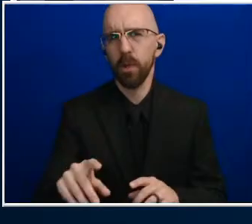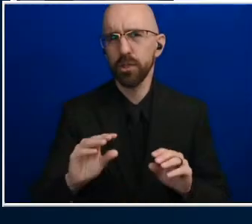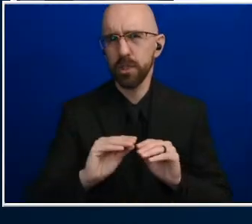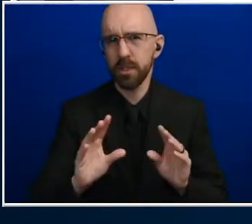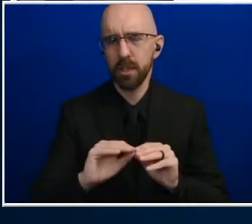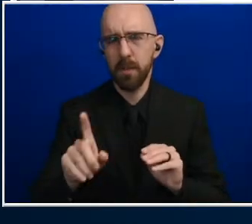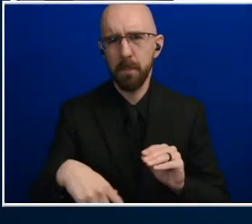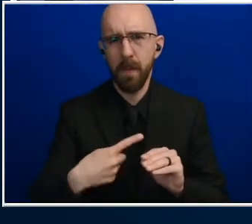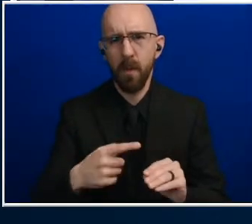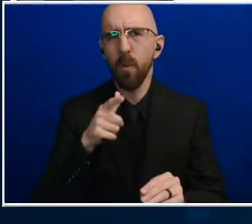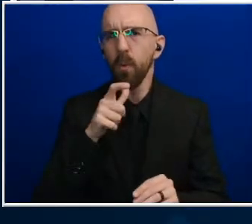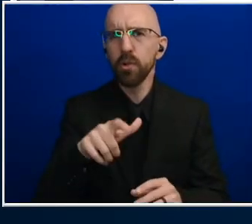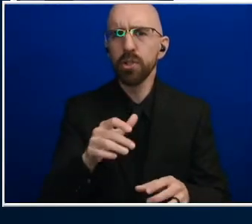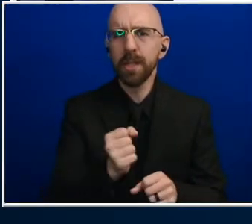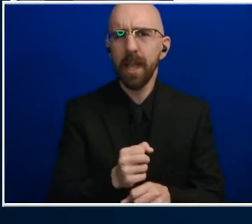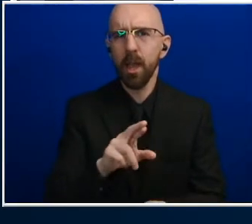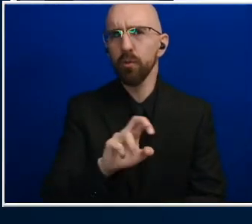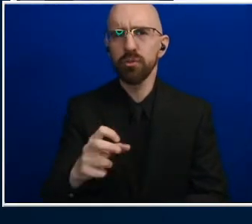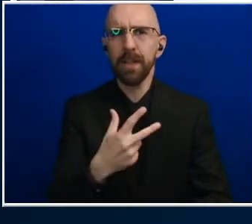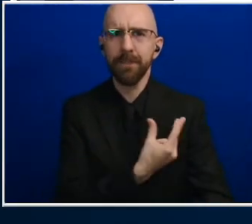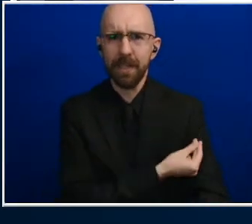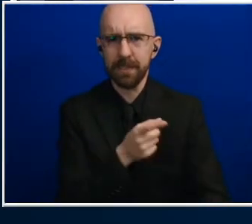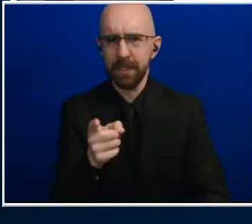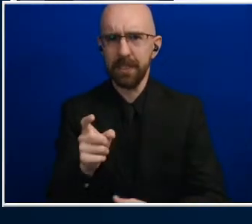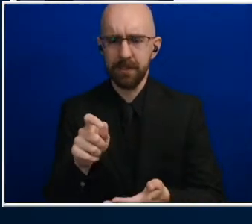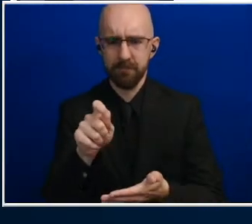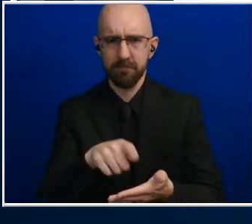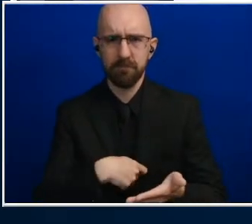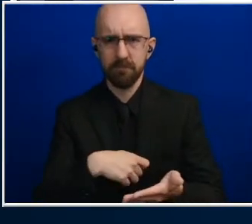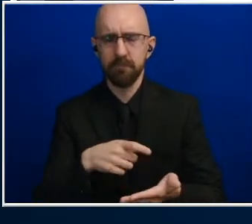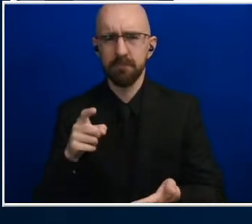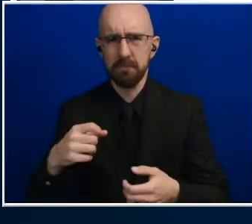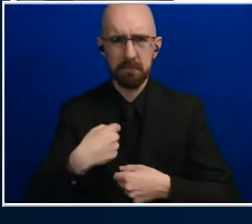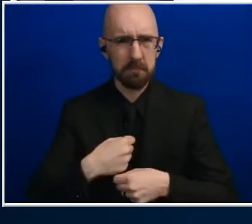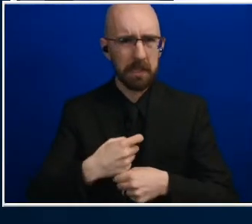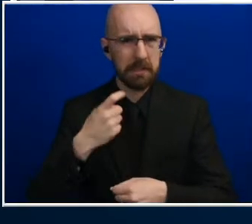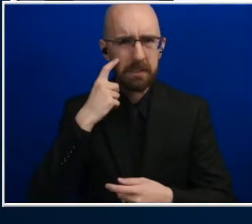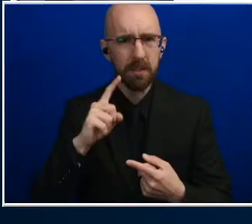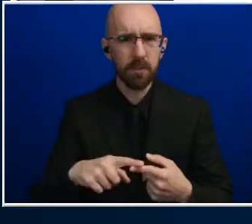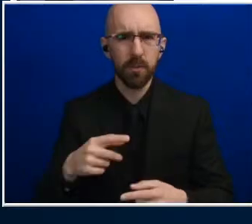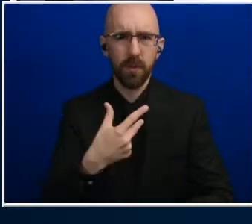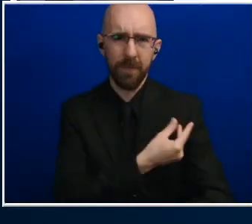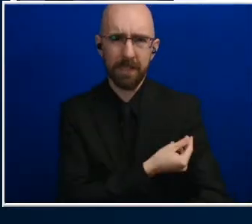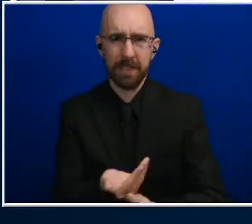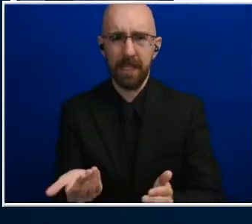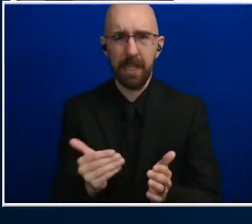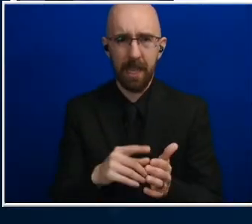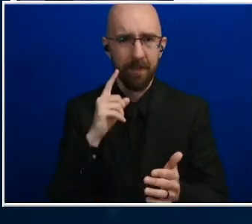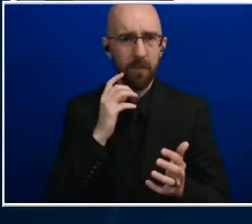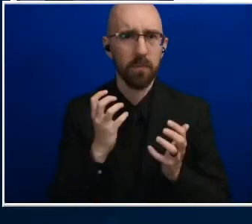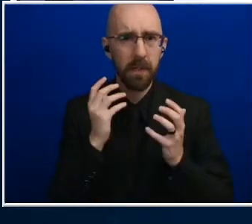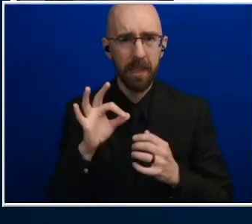get revaccinated. He writes, does it make sense to get vaccinated again for measles if I was vaccinated as a child?